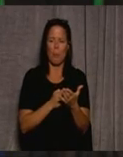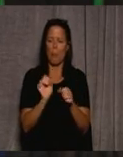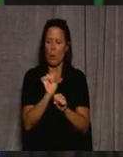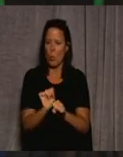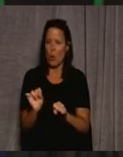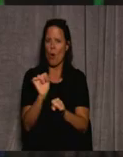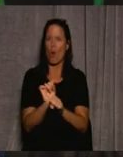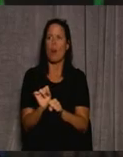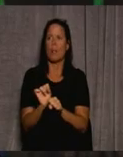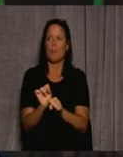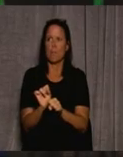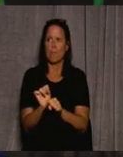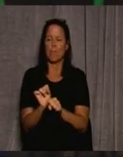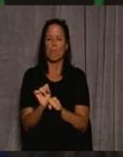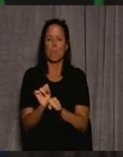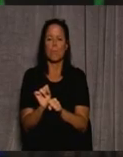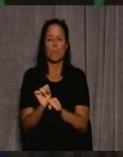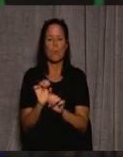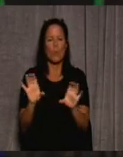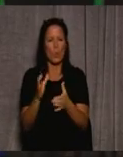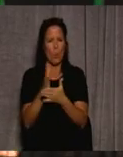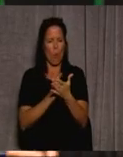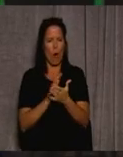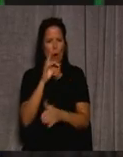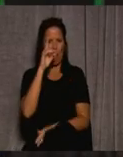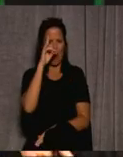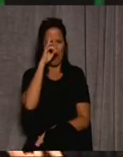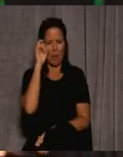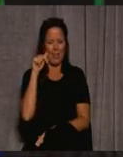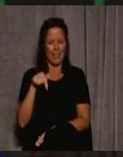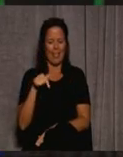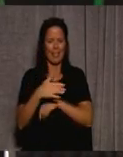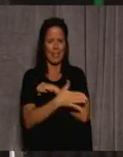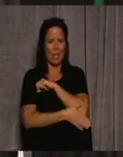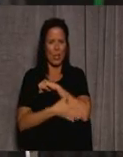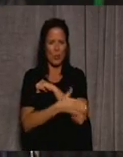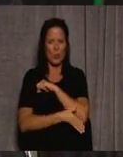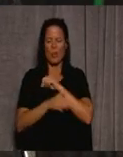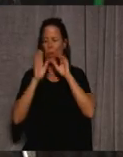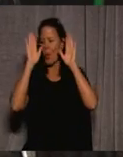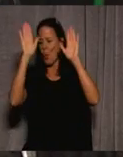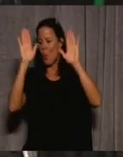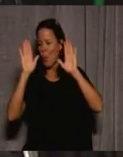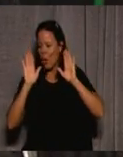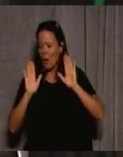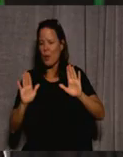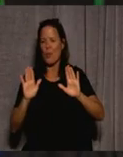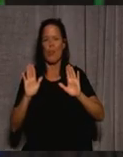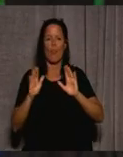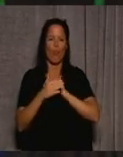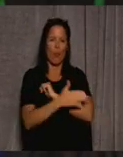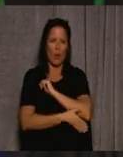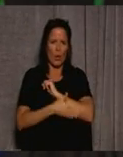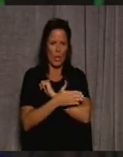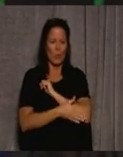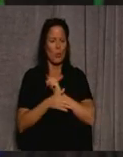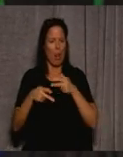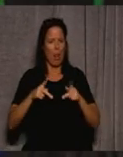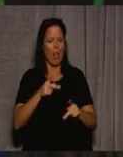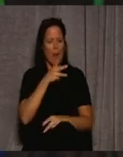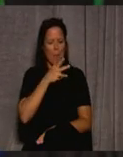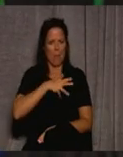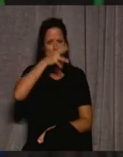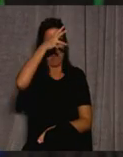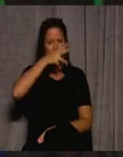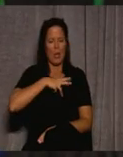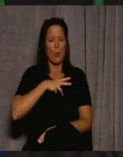work hard, to do your part so that this, our country, the greatest nation that God has allowed men and women to ever build